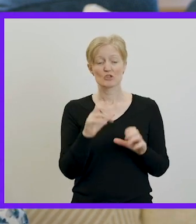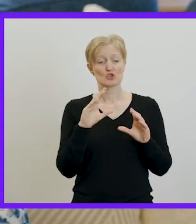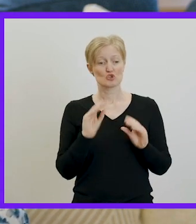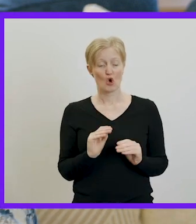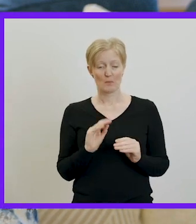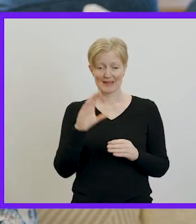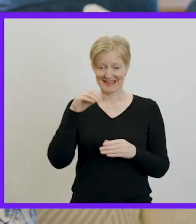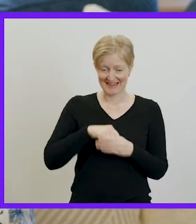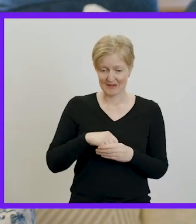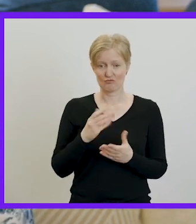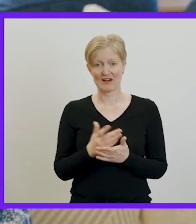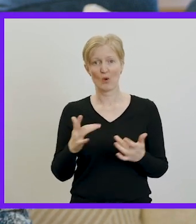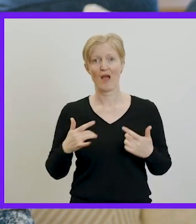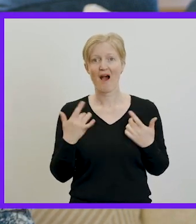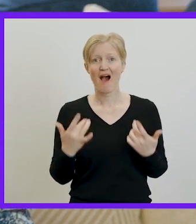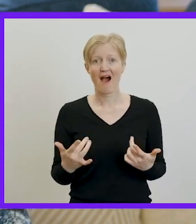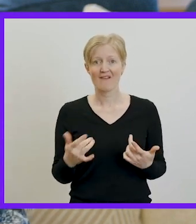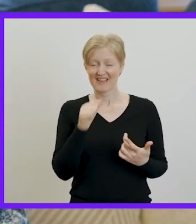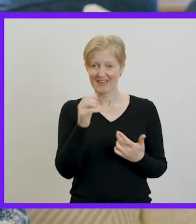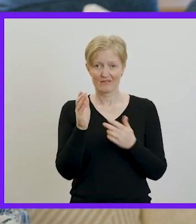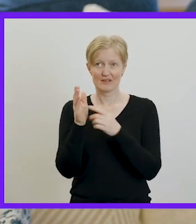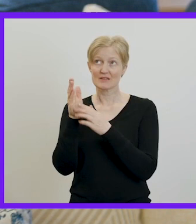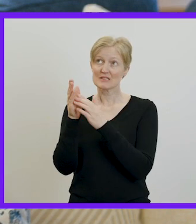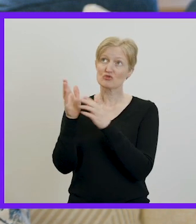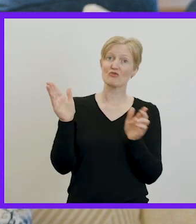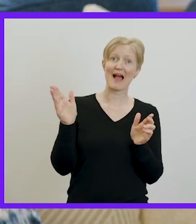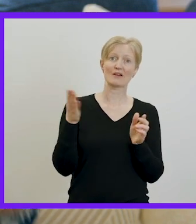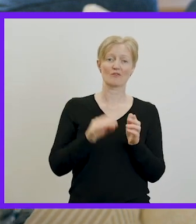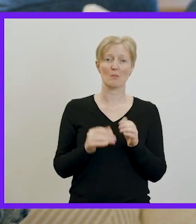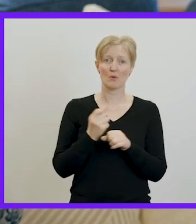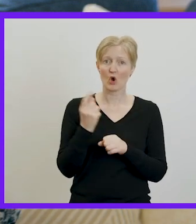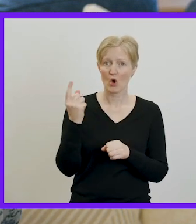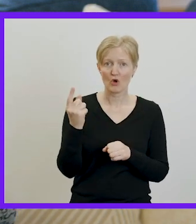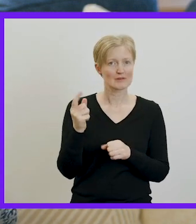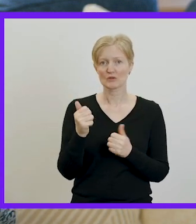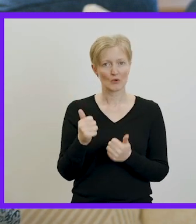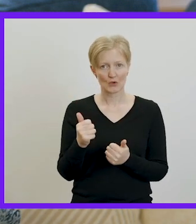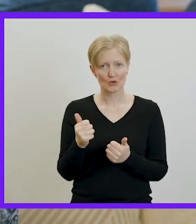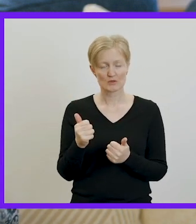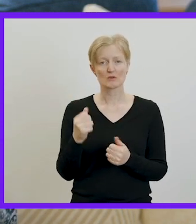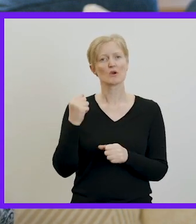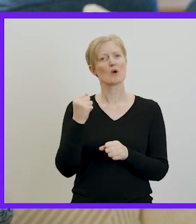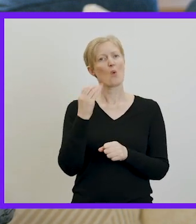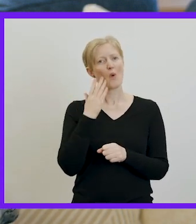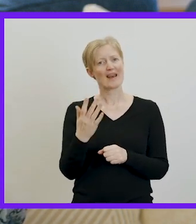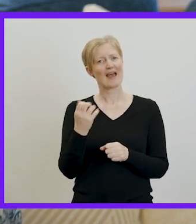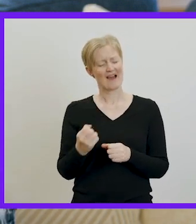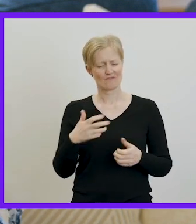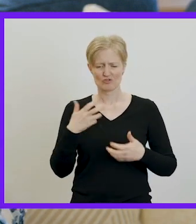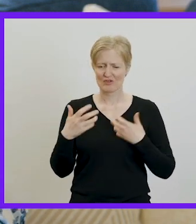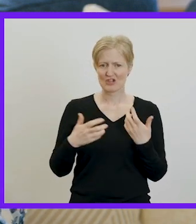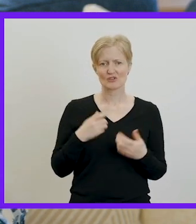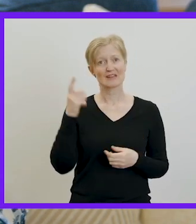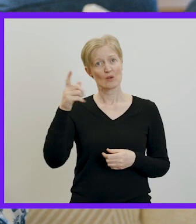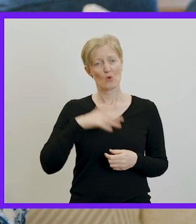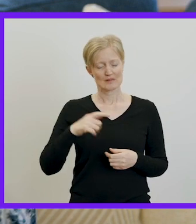reality. They can be a distraction from pressing into God. You know, God wants us to come to Him as soon as we